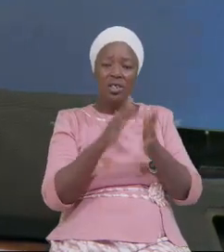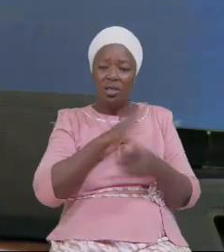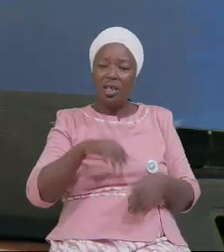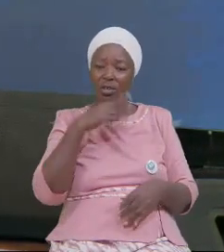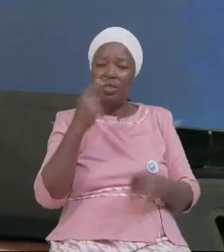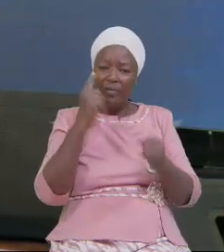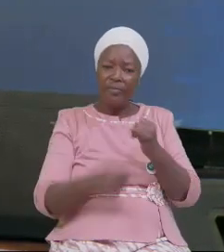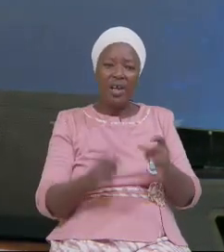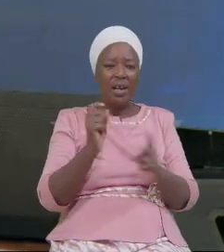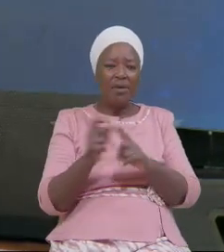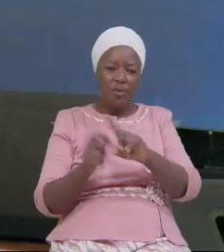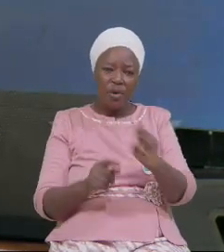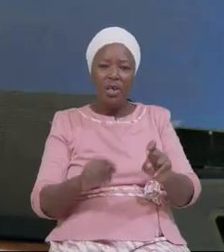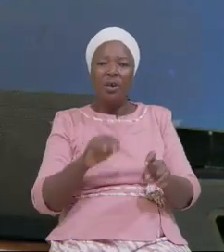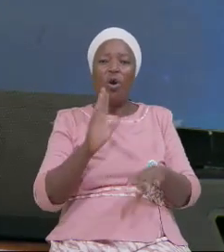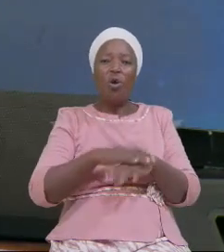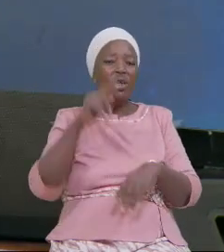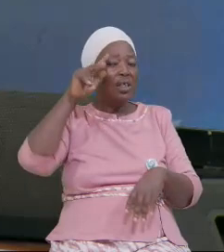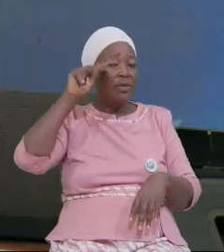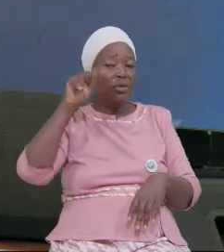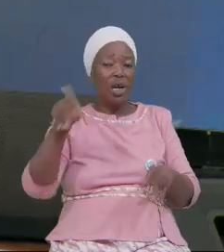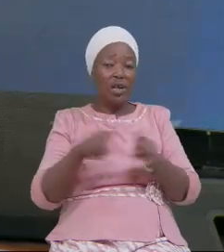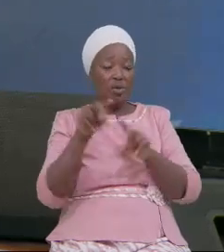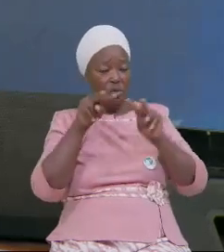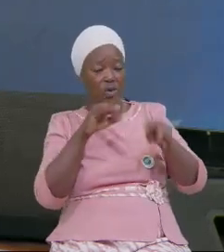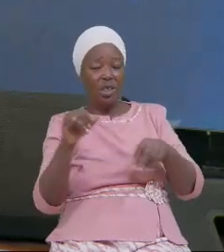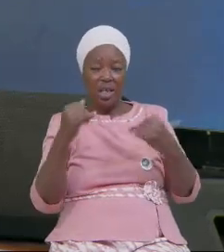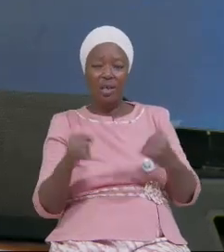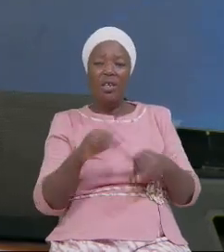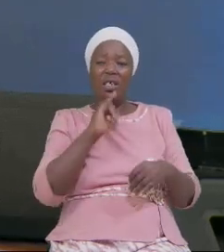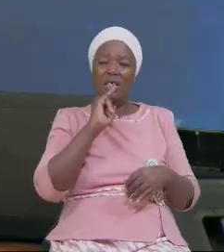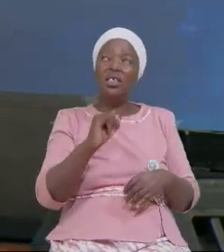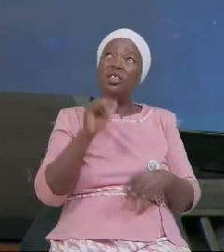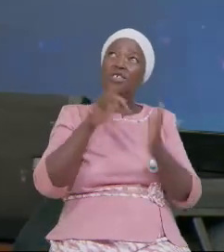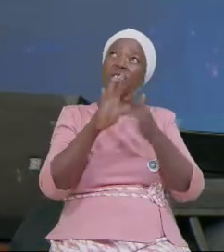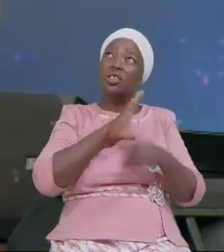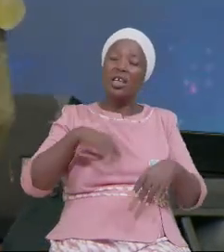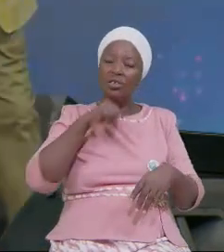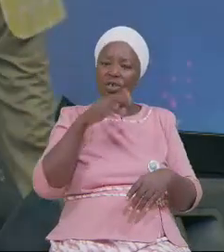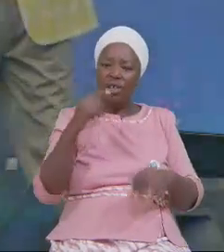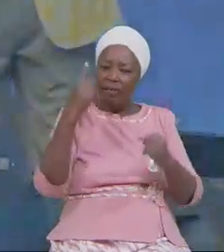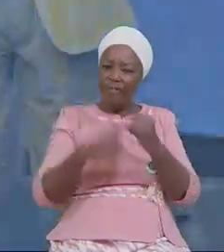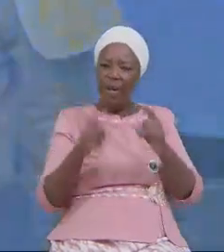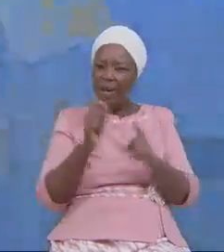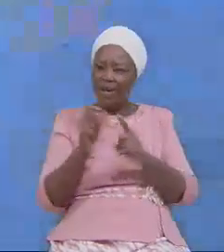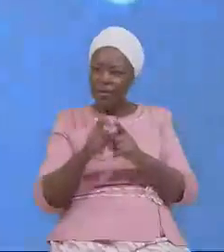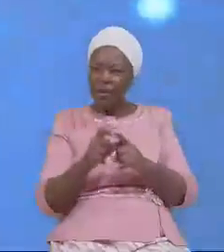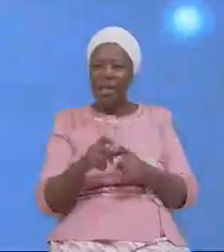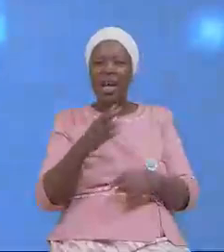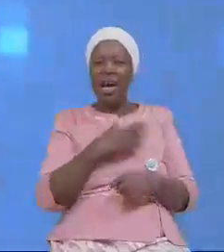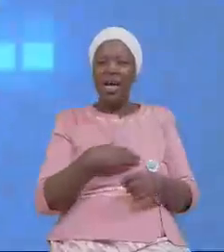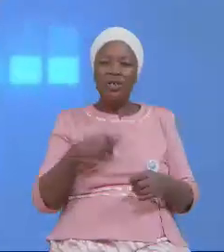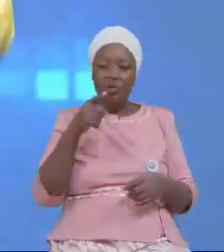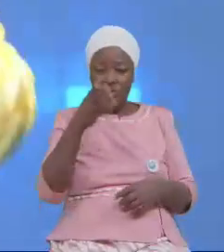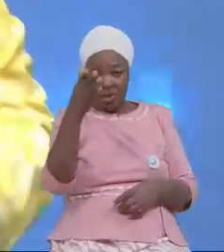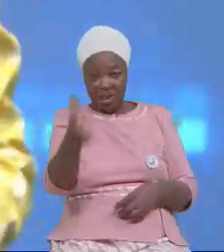the television, as we are watching, is he not the final word? Are you there in the audience? Do I